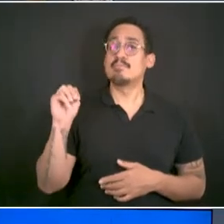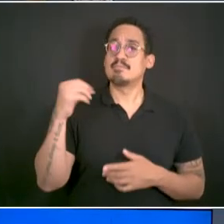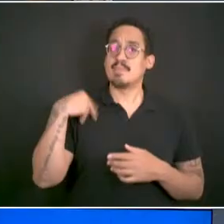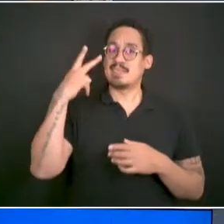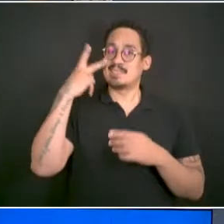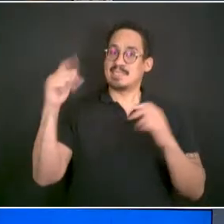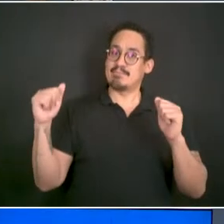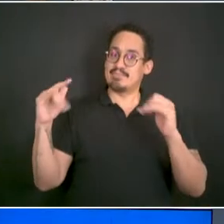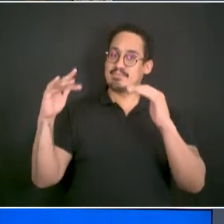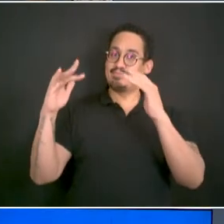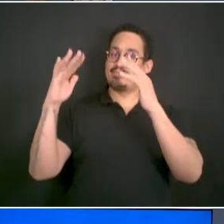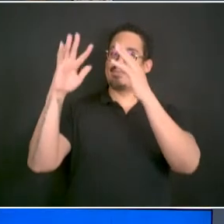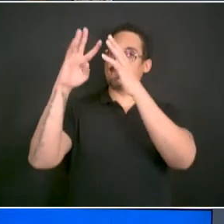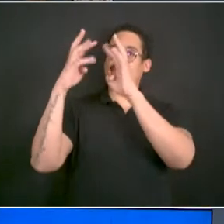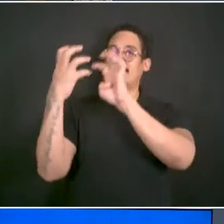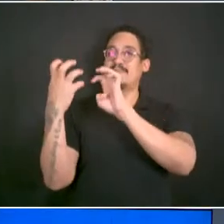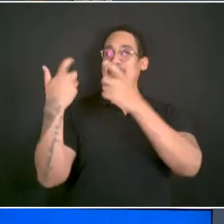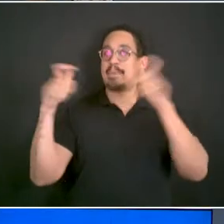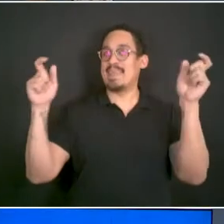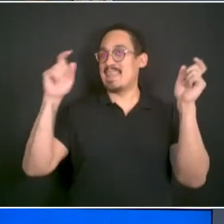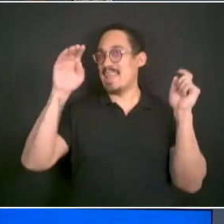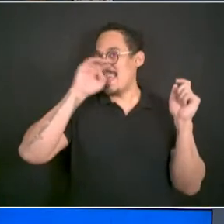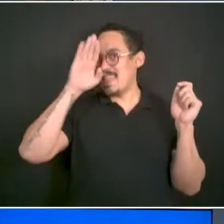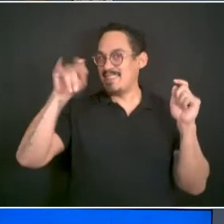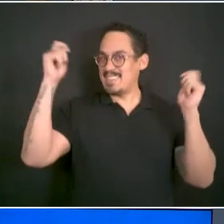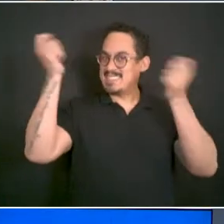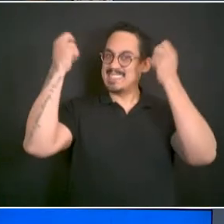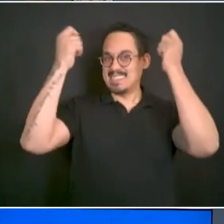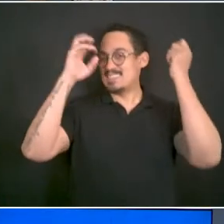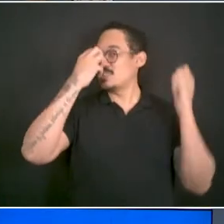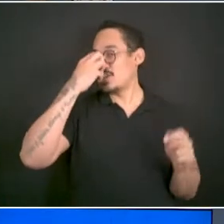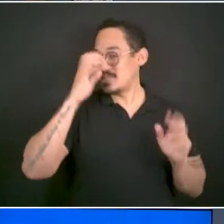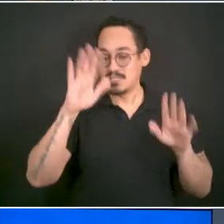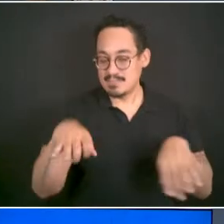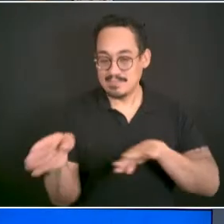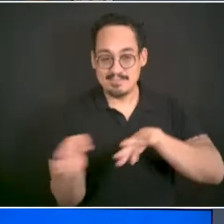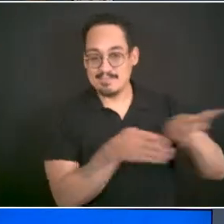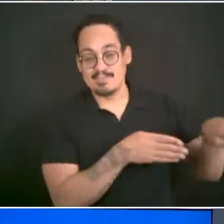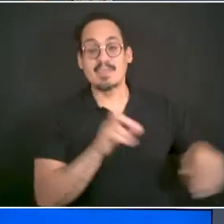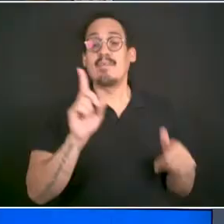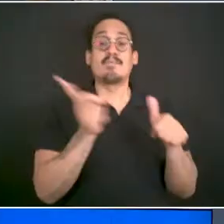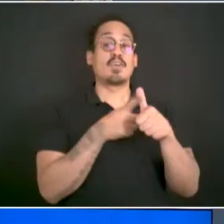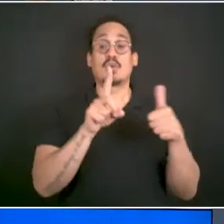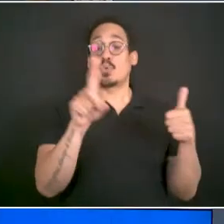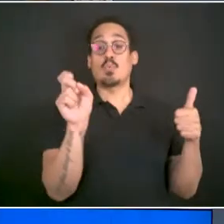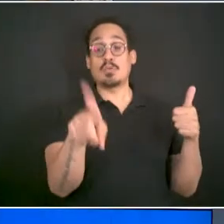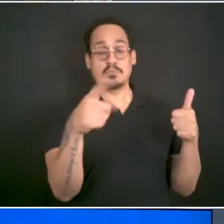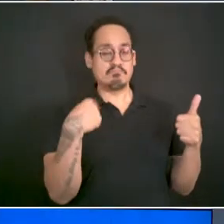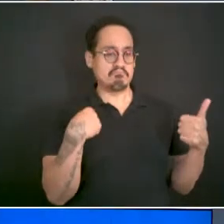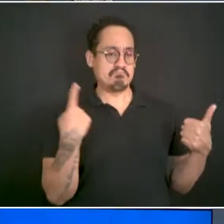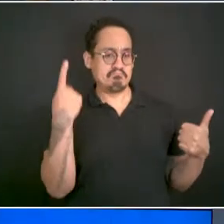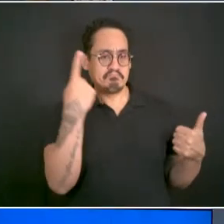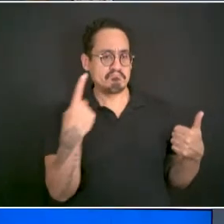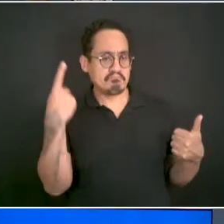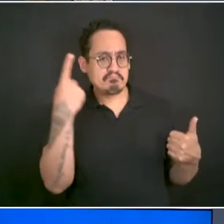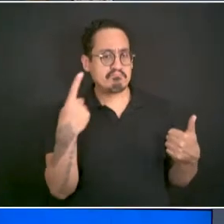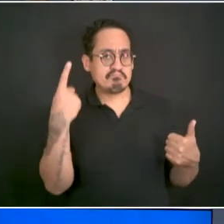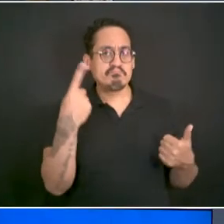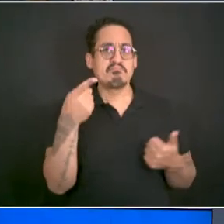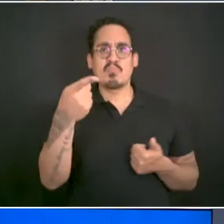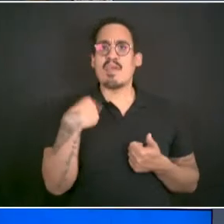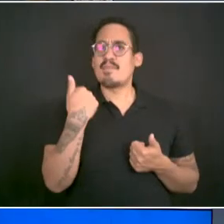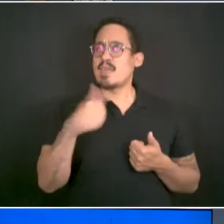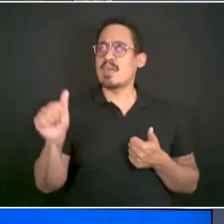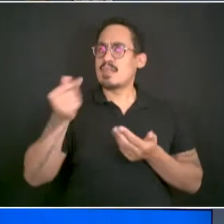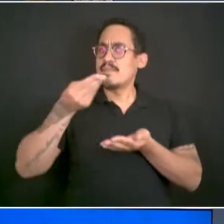this joke. Sorry. First question for you. Just wondering if you asked for any funding when you met with